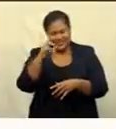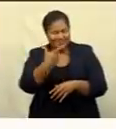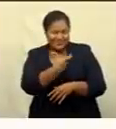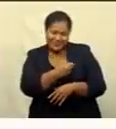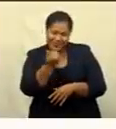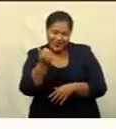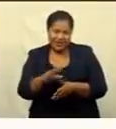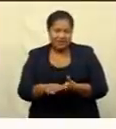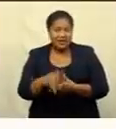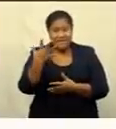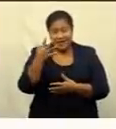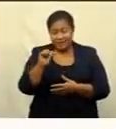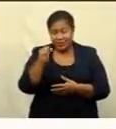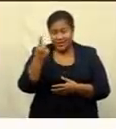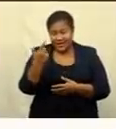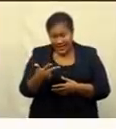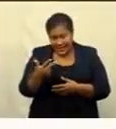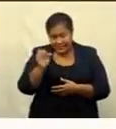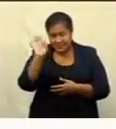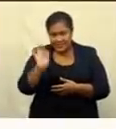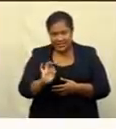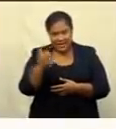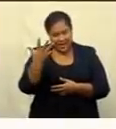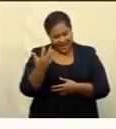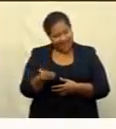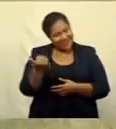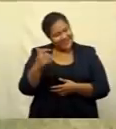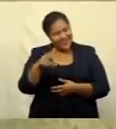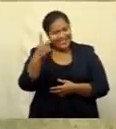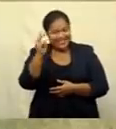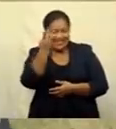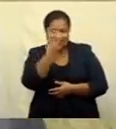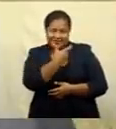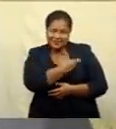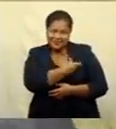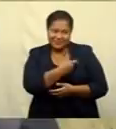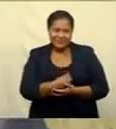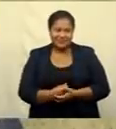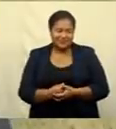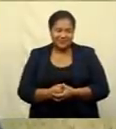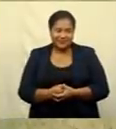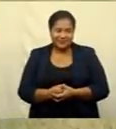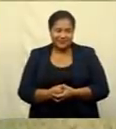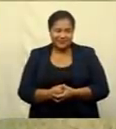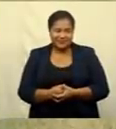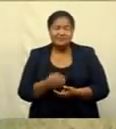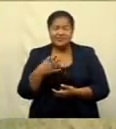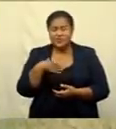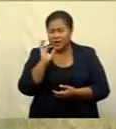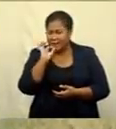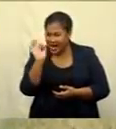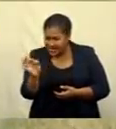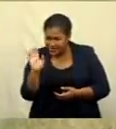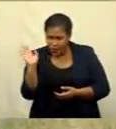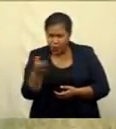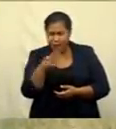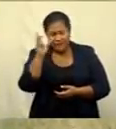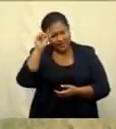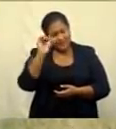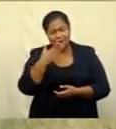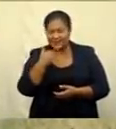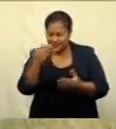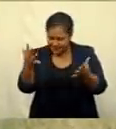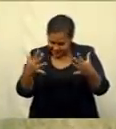and 5.8% have had their second dose. I plead with fellow Fijians to come forward and